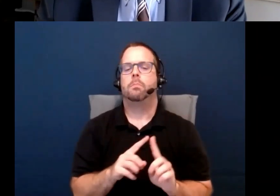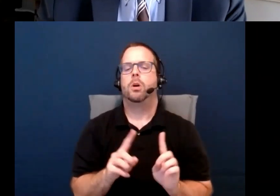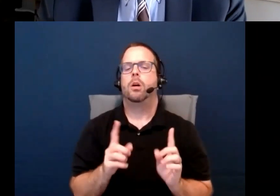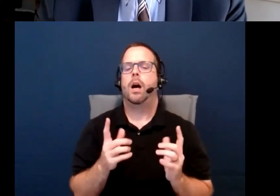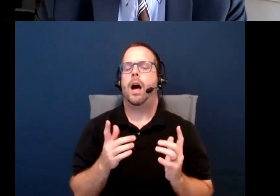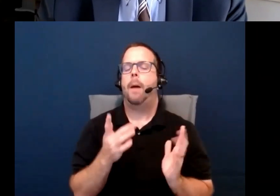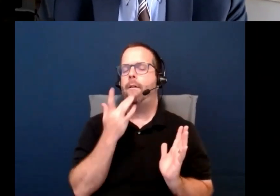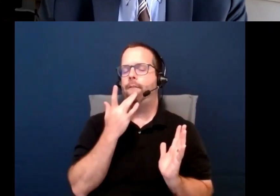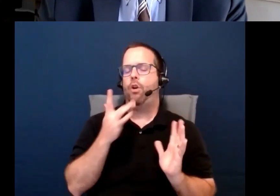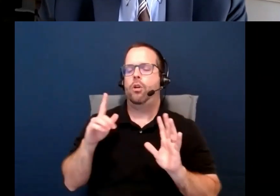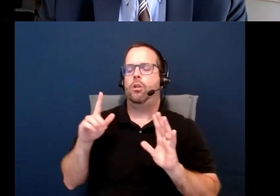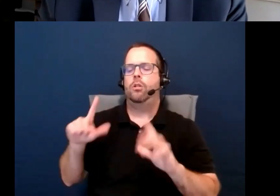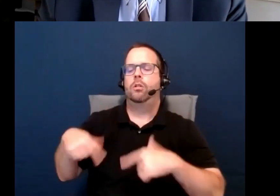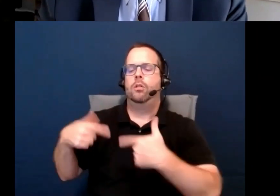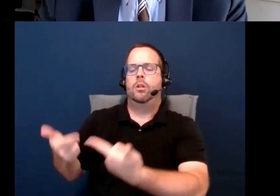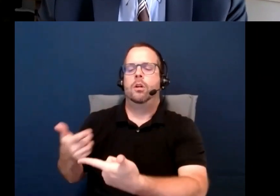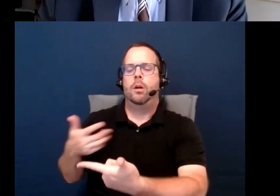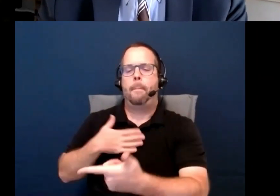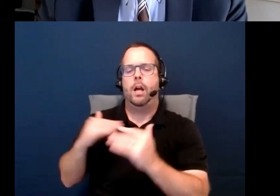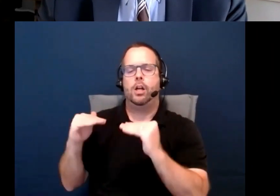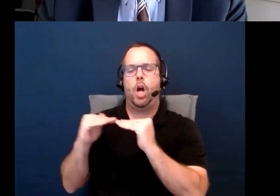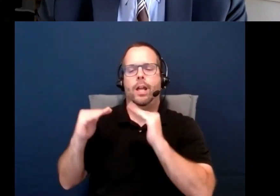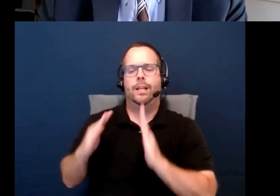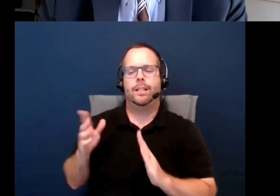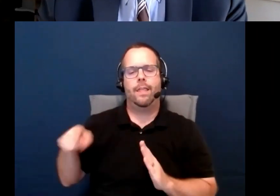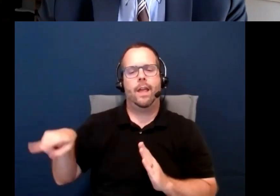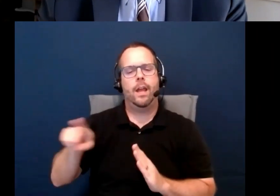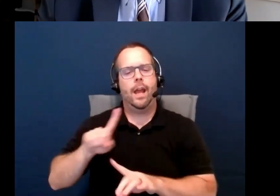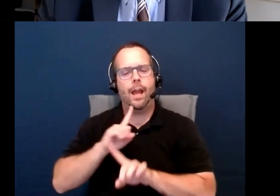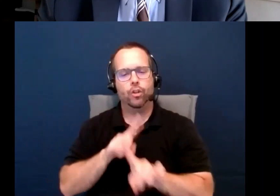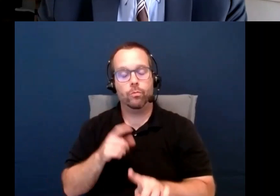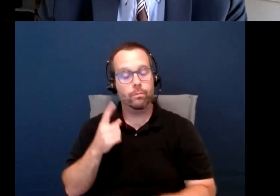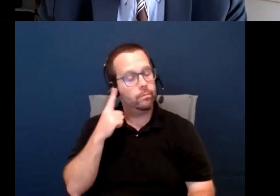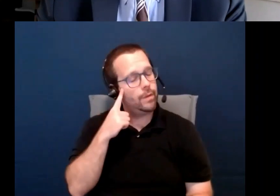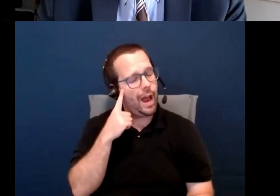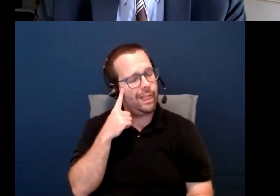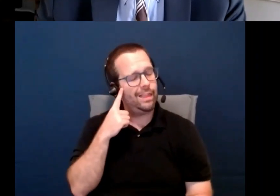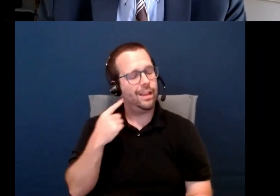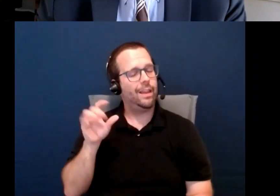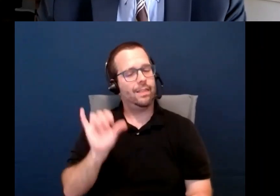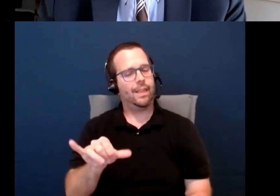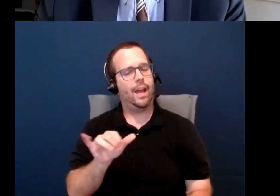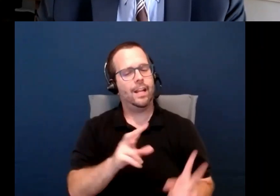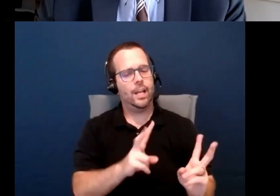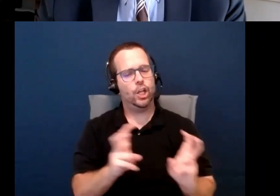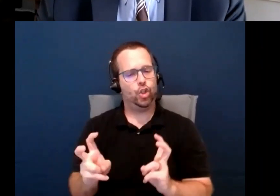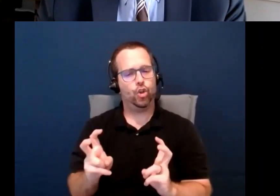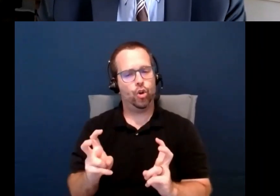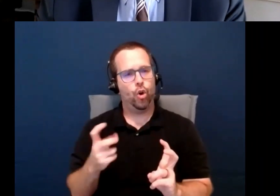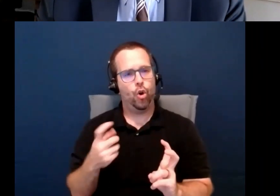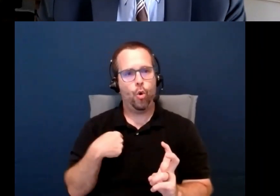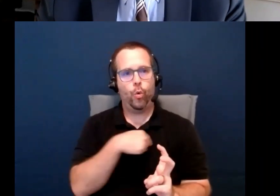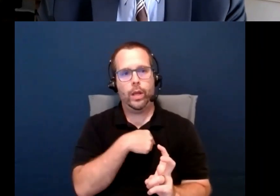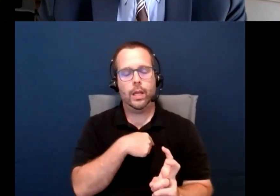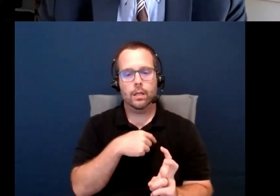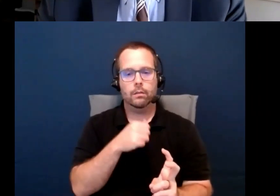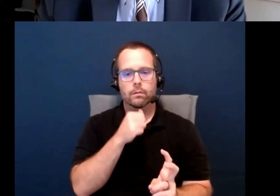because I think that's a issue that we are certainly not mechanistic